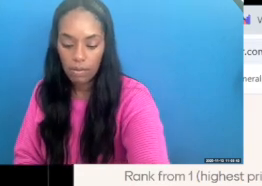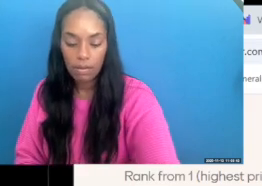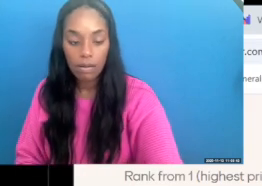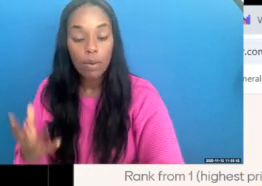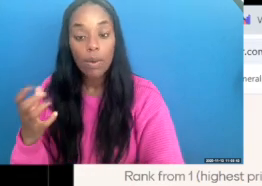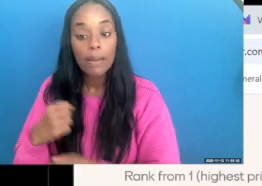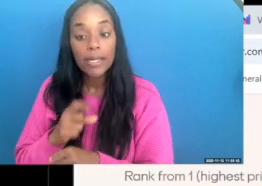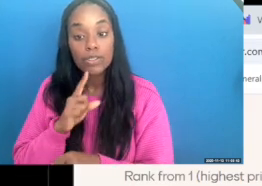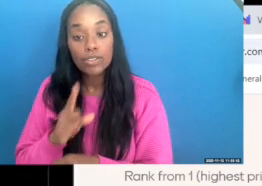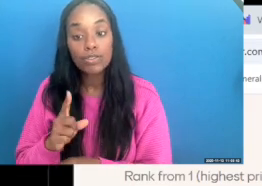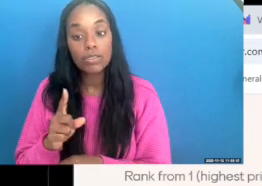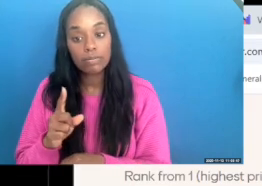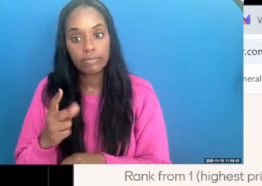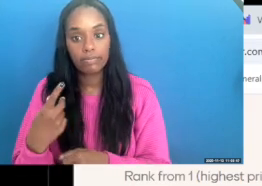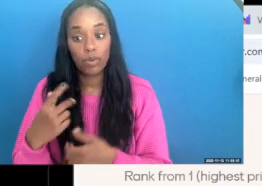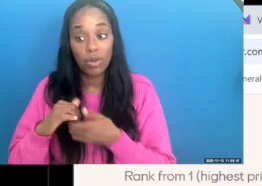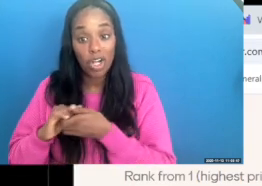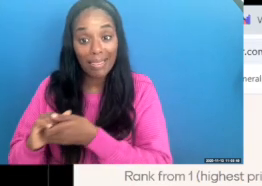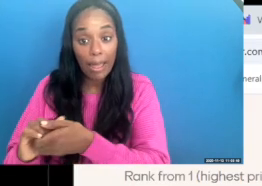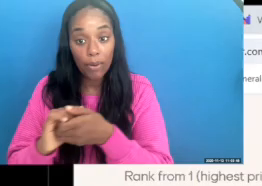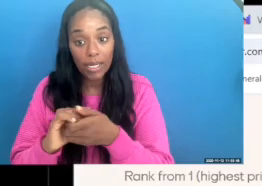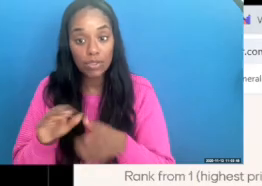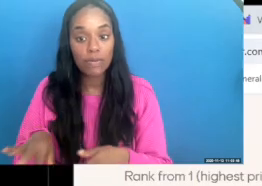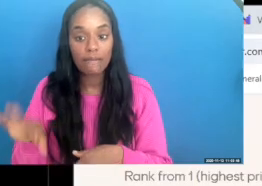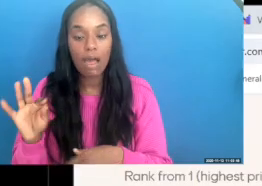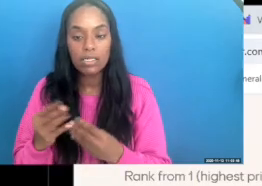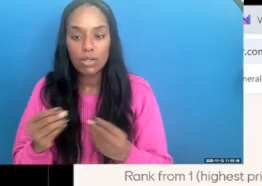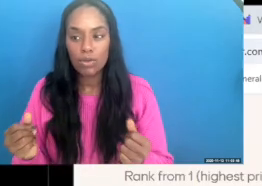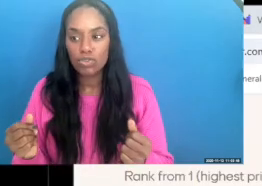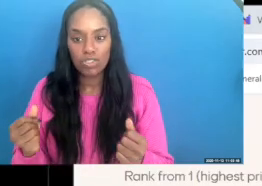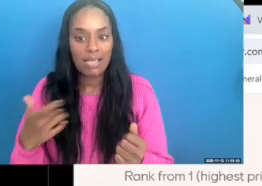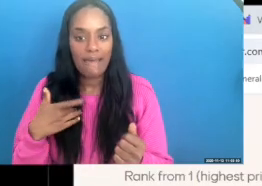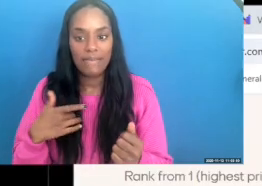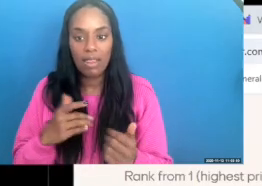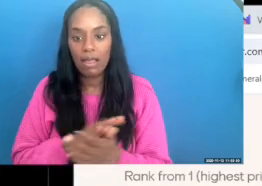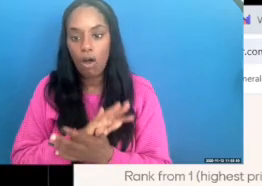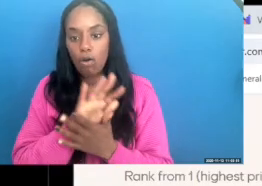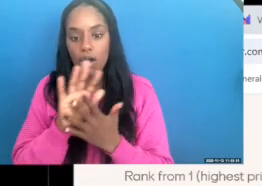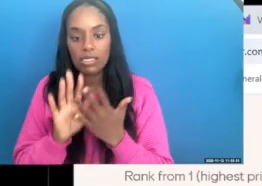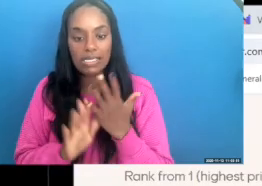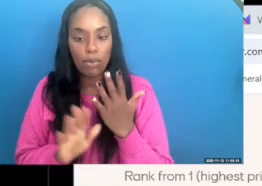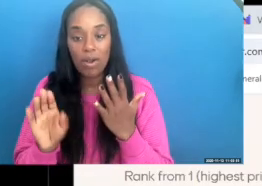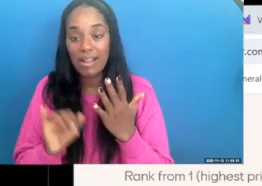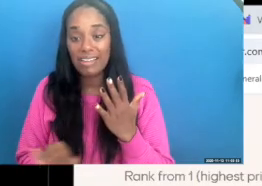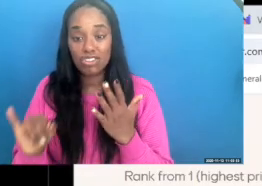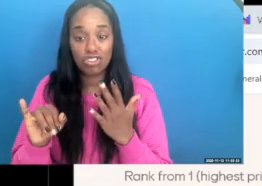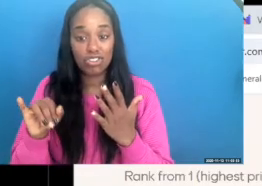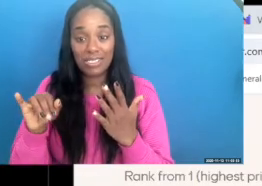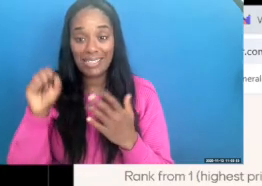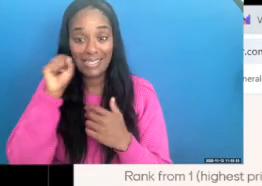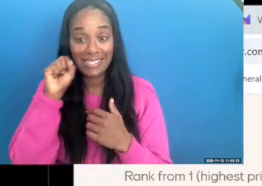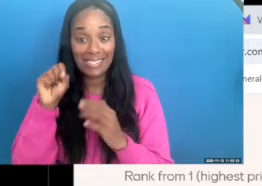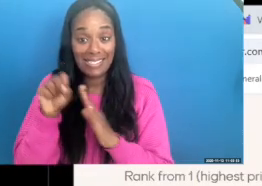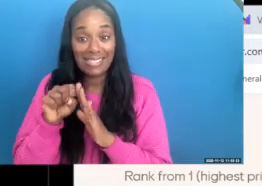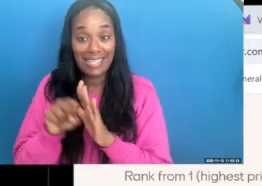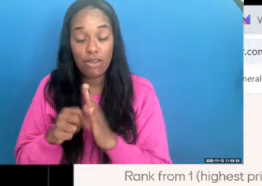think we definitely want to make sure that we're collaborating to find solutions there. I think across